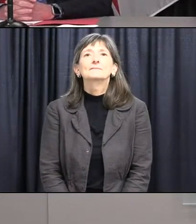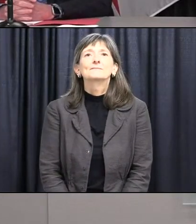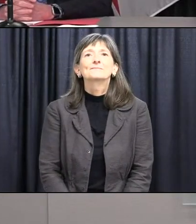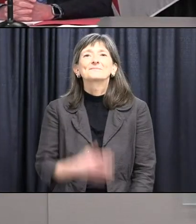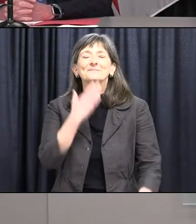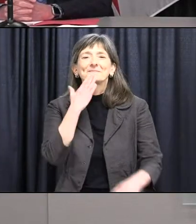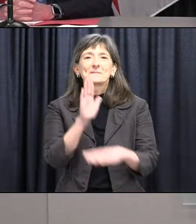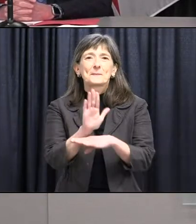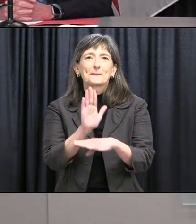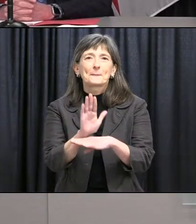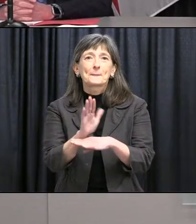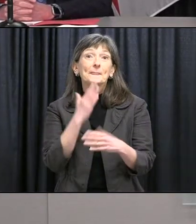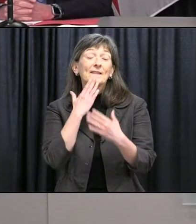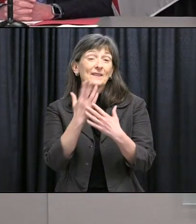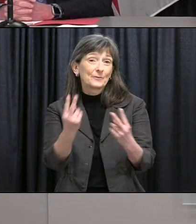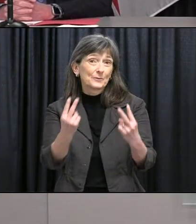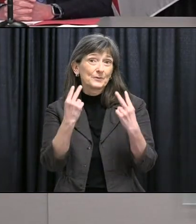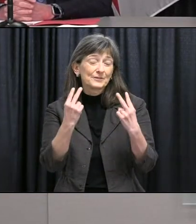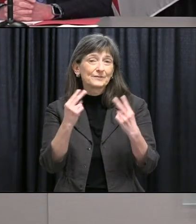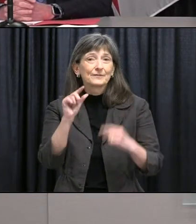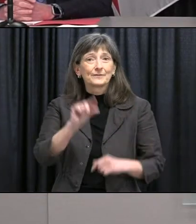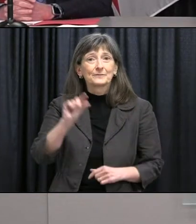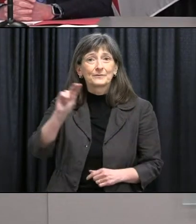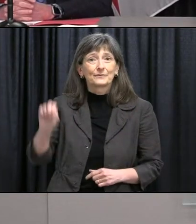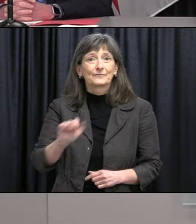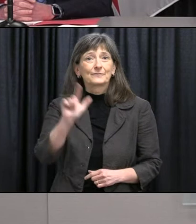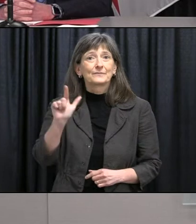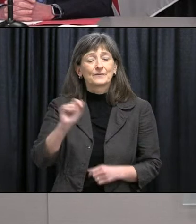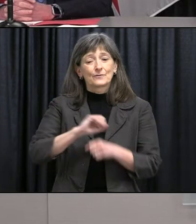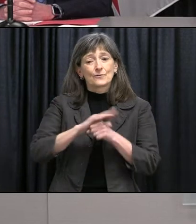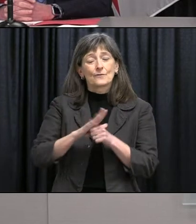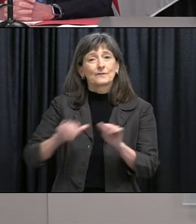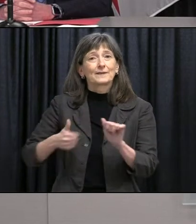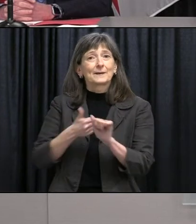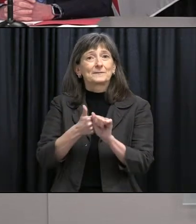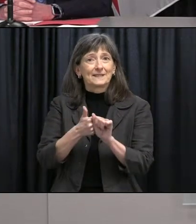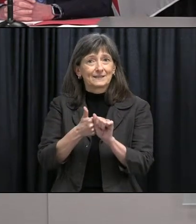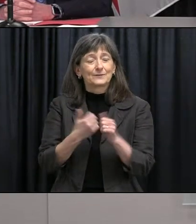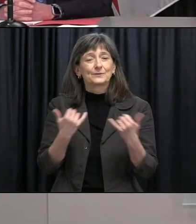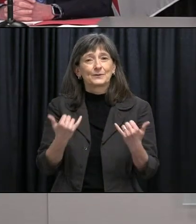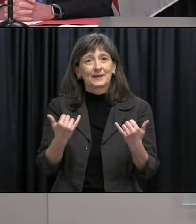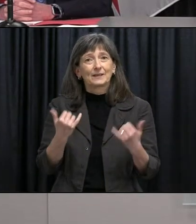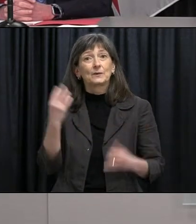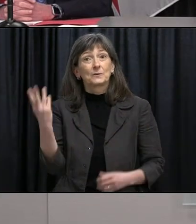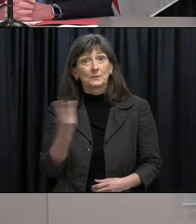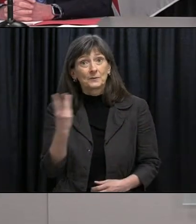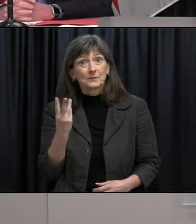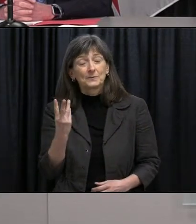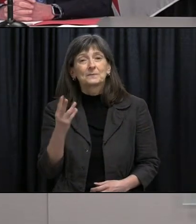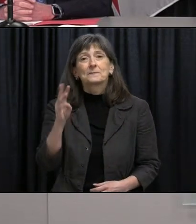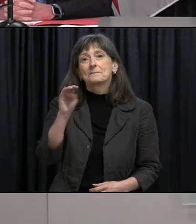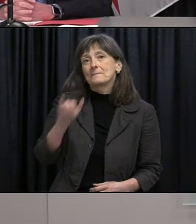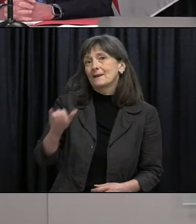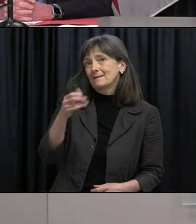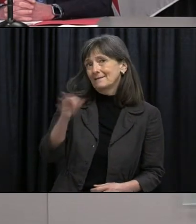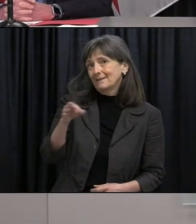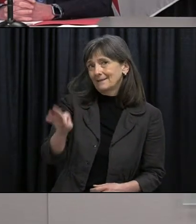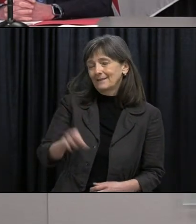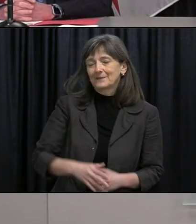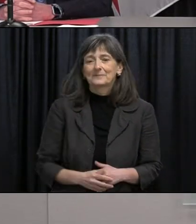Good afternoon. Thank you for joining us for the Government of Newfoundland and Labrador's COVID-19 update for today, Wednesday, May